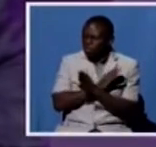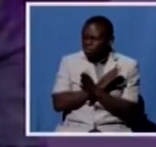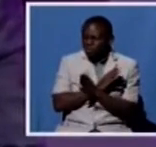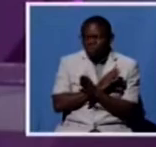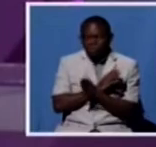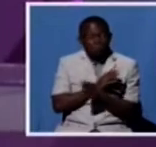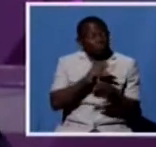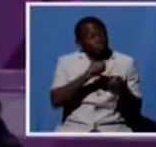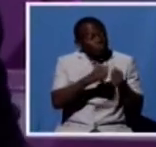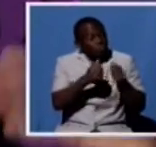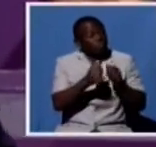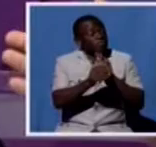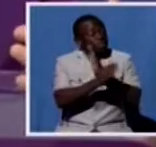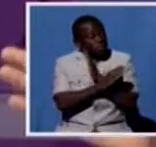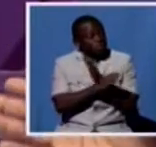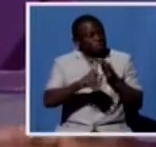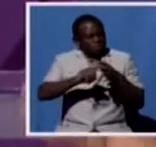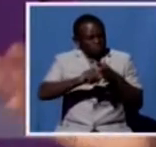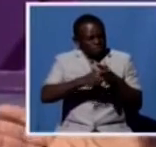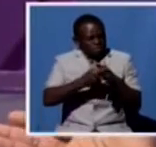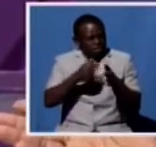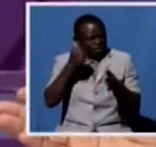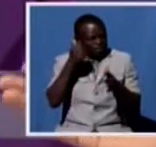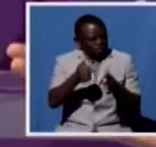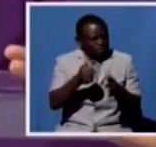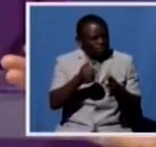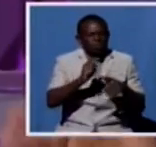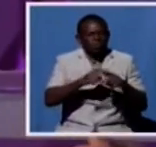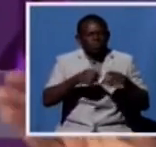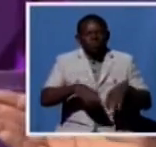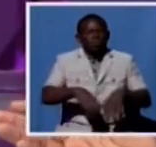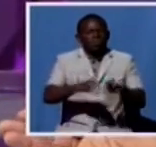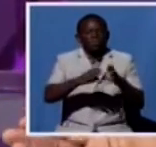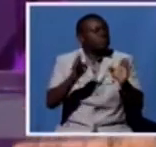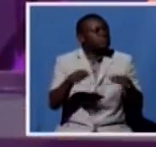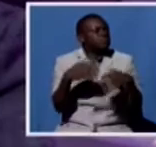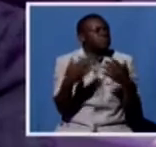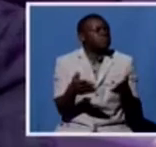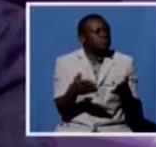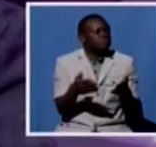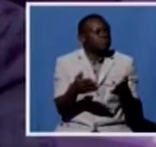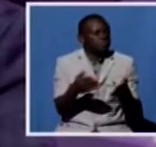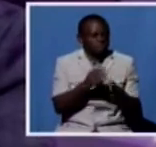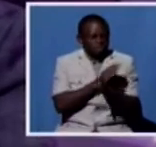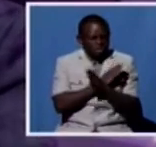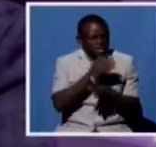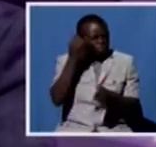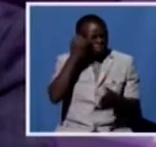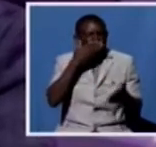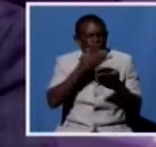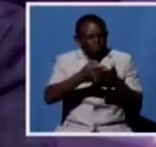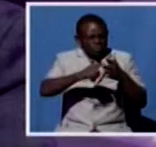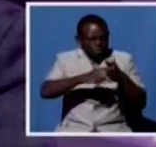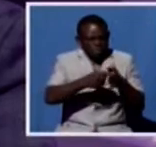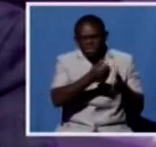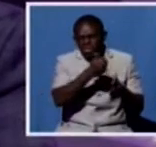we set the trend, we don't maintain, and we eventually surpass. Essentially, passed by other countries. Exactly. That copy from us. That's the reason why, when you look at what